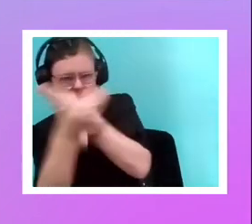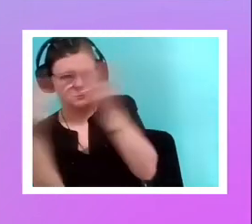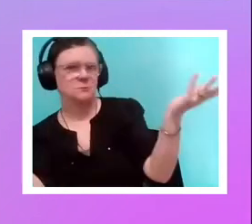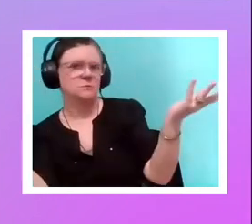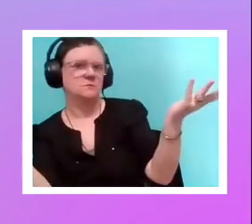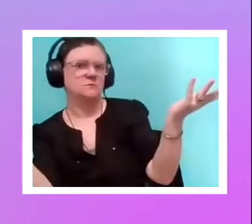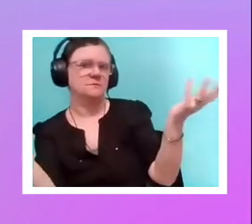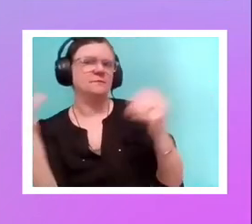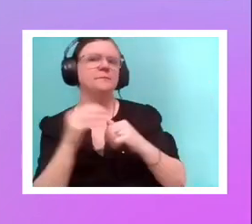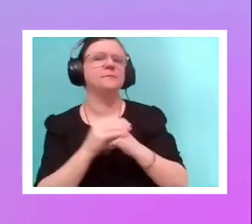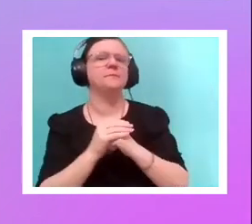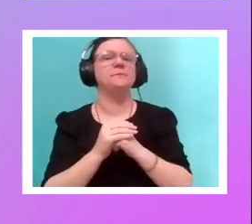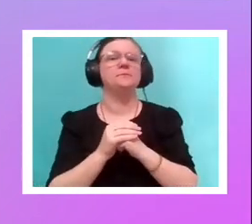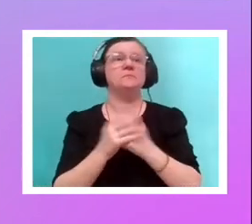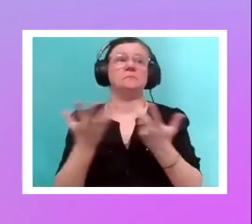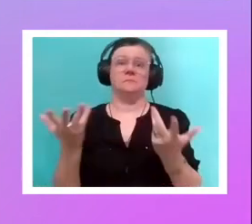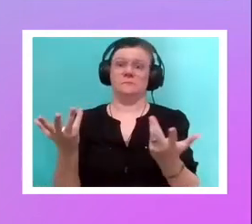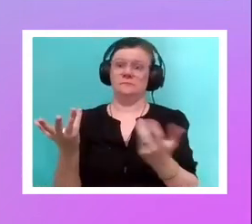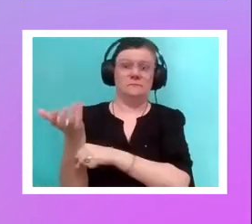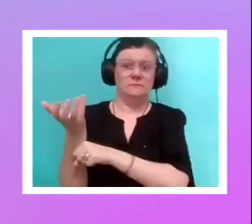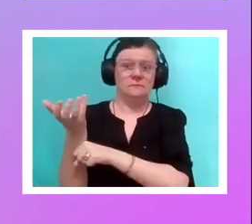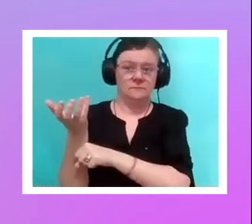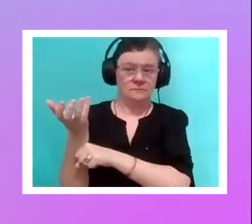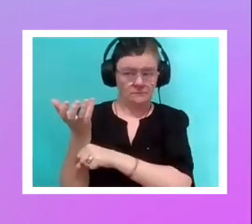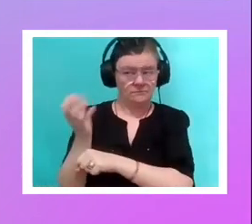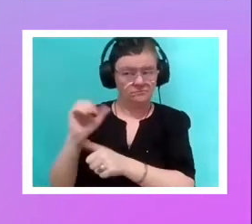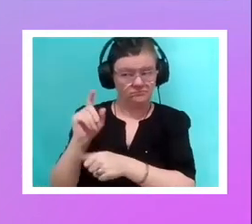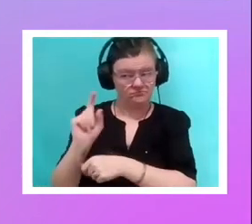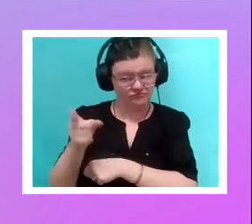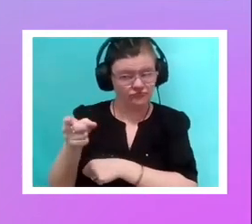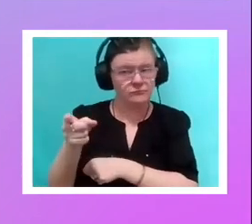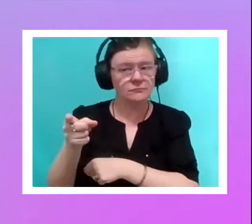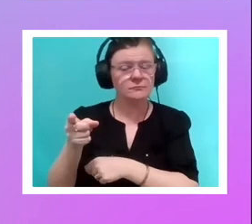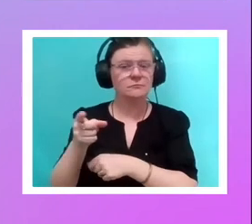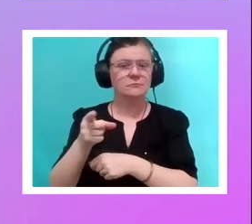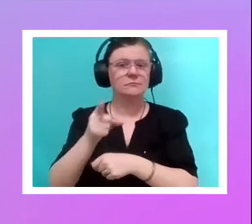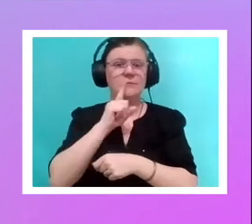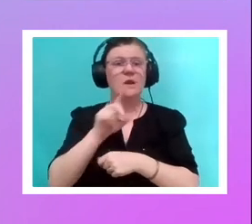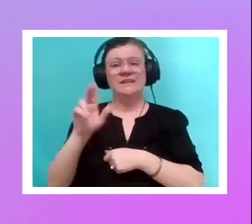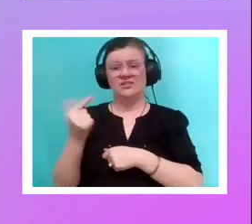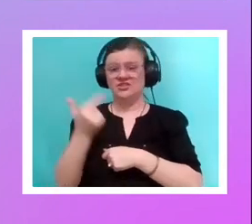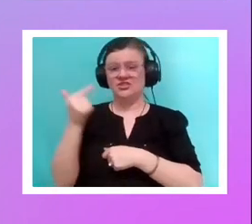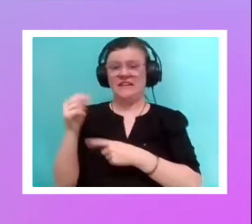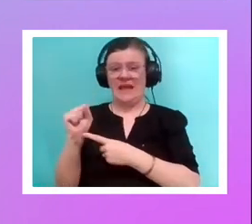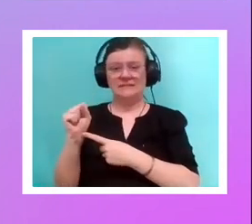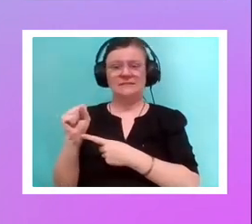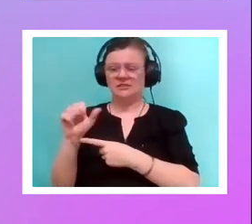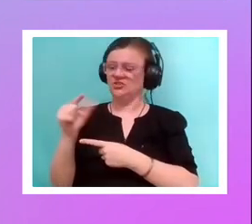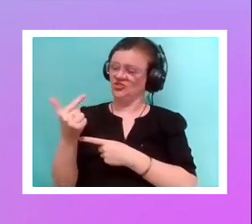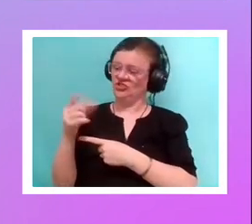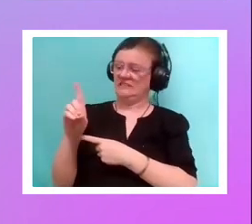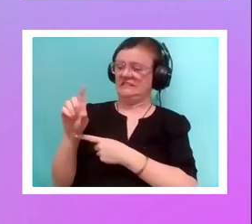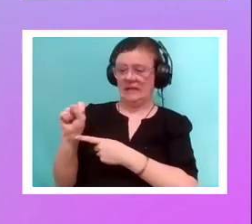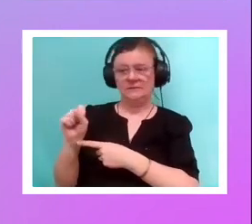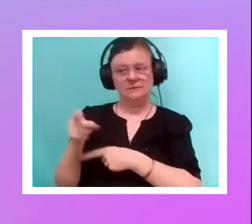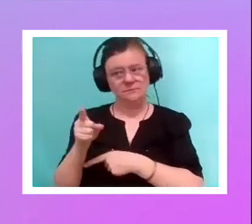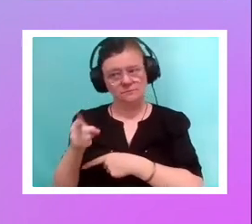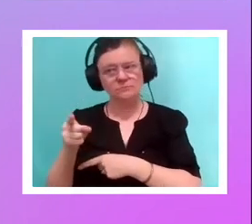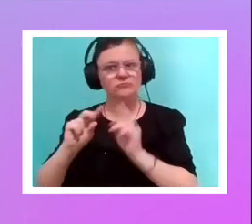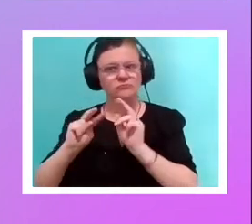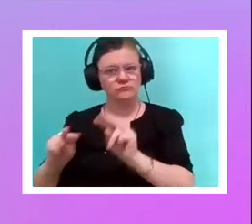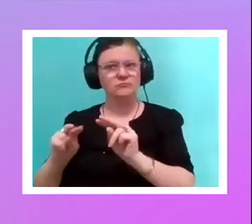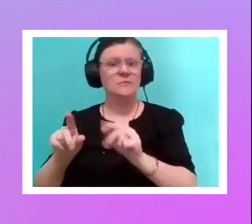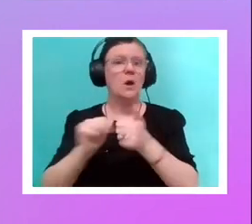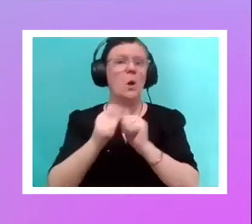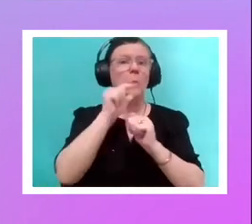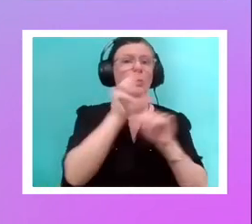So what about enforcement? While GDS is the reporting and monitoring body, enforcement of the law other than the accessibility statement is carried